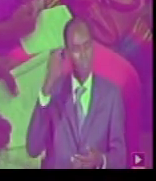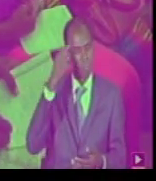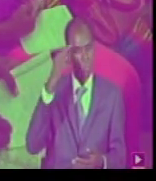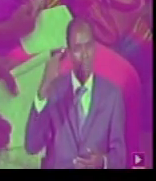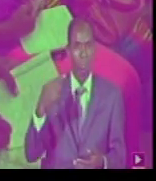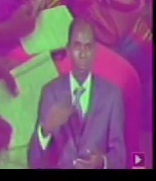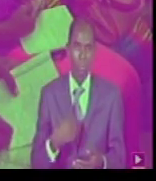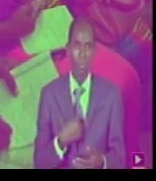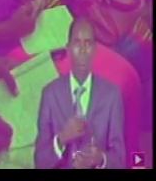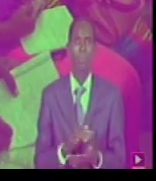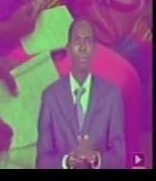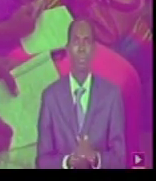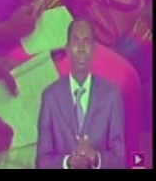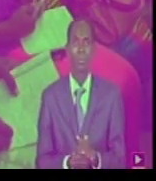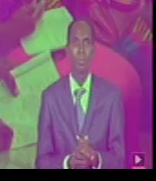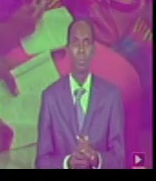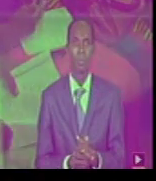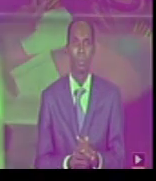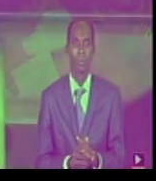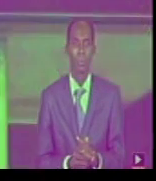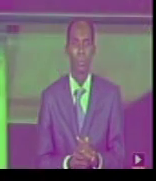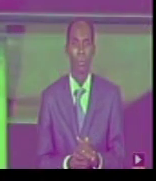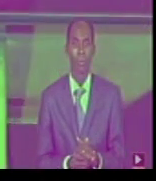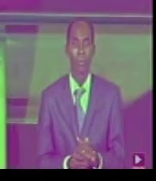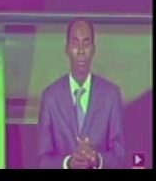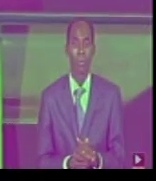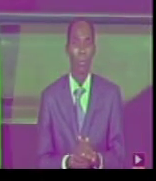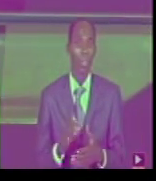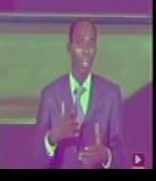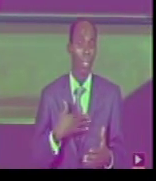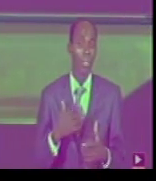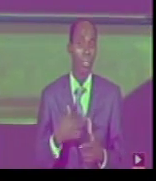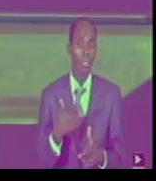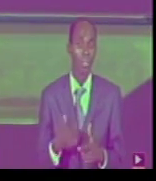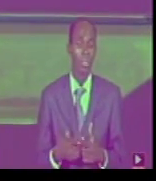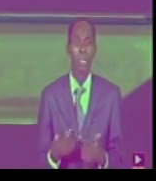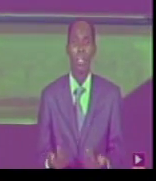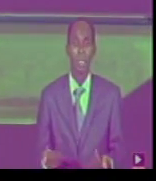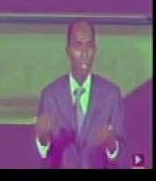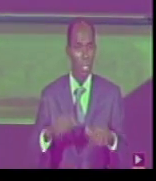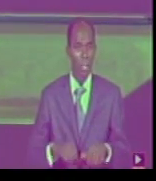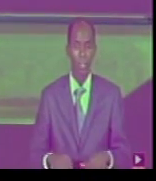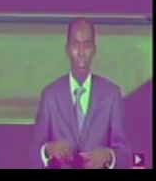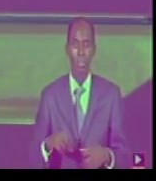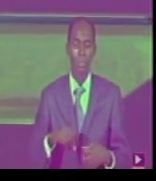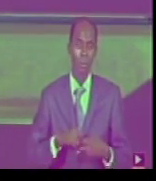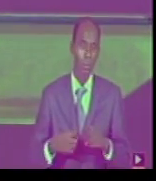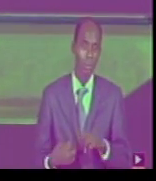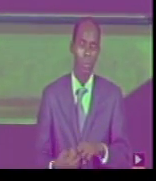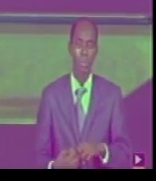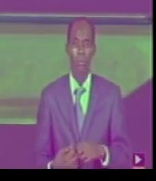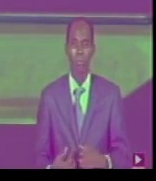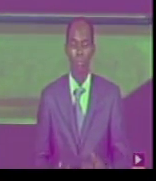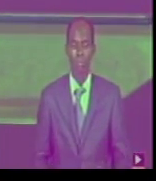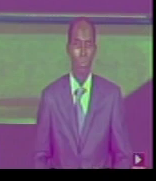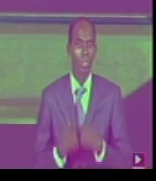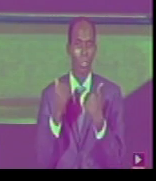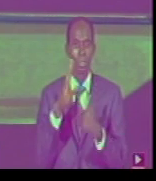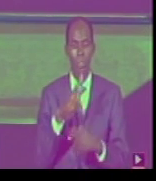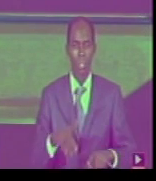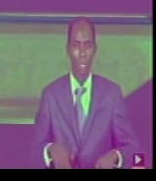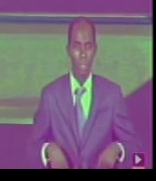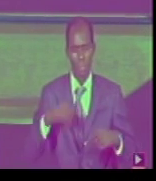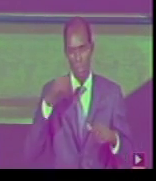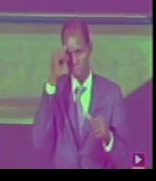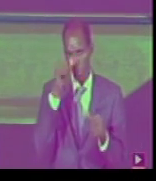that performeth, as we come to the new year, and then any challenge faces your life. You remember, that